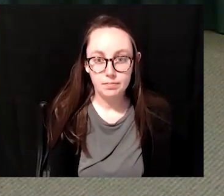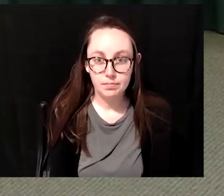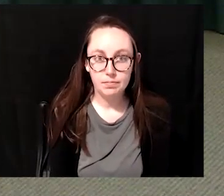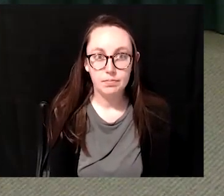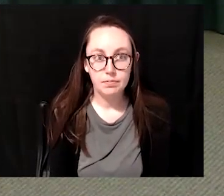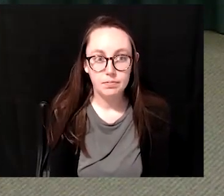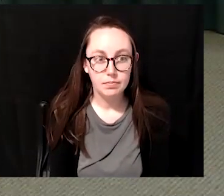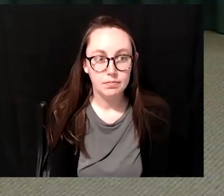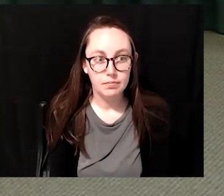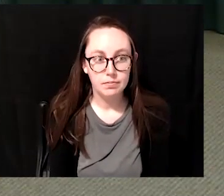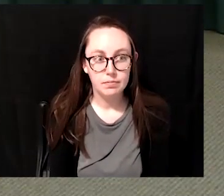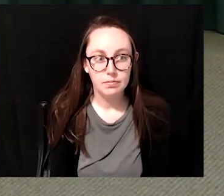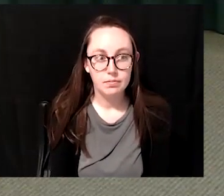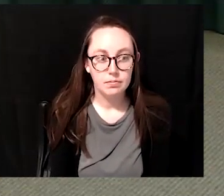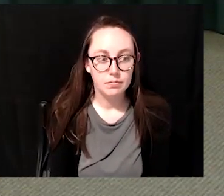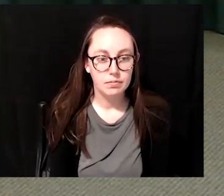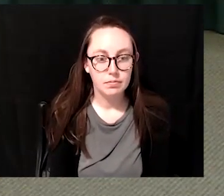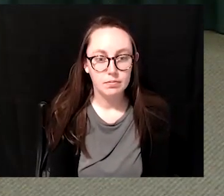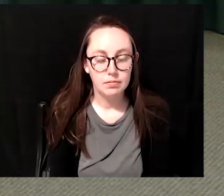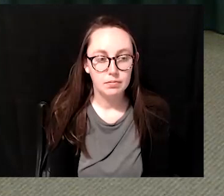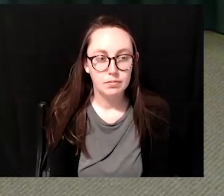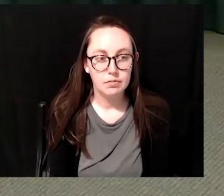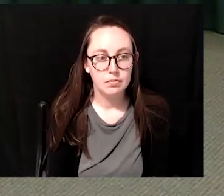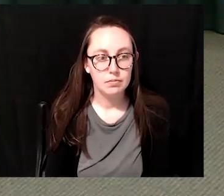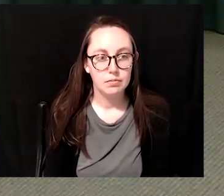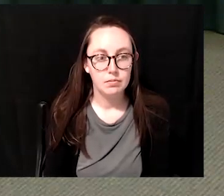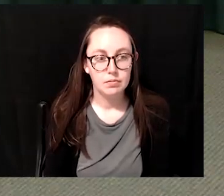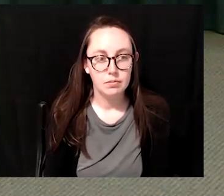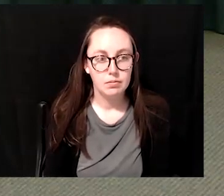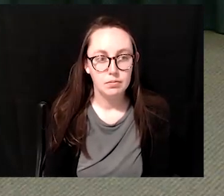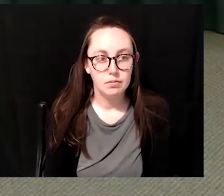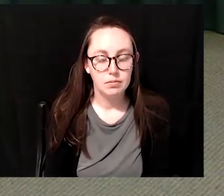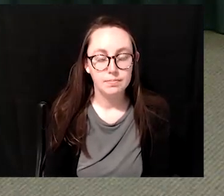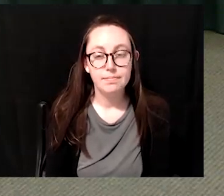I might need to discuss it a little bit um